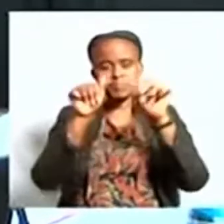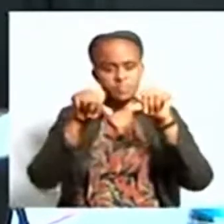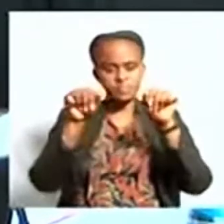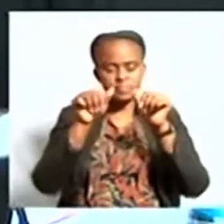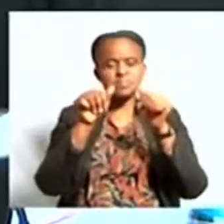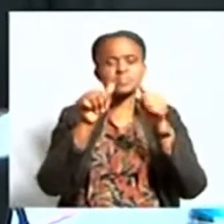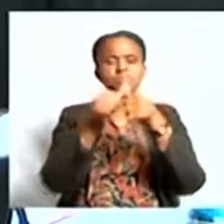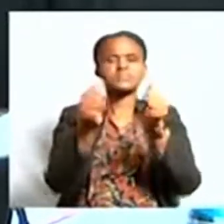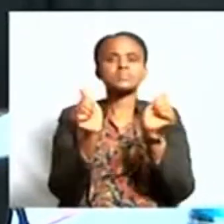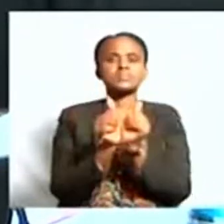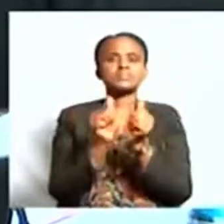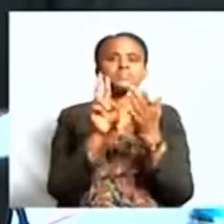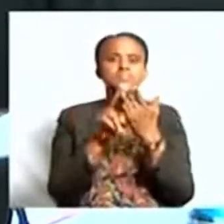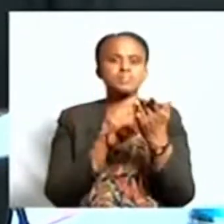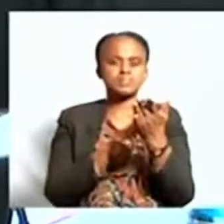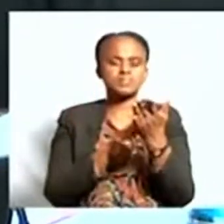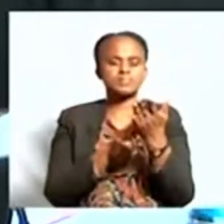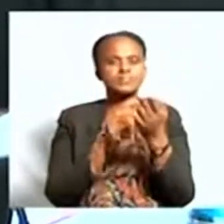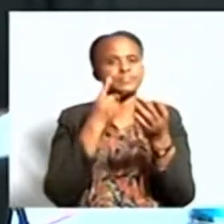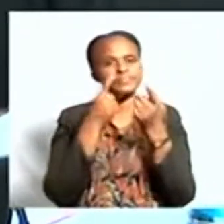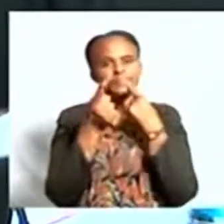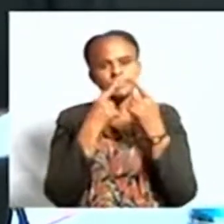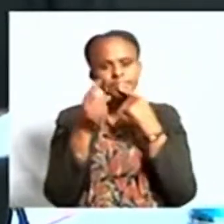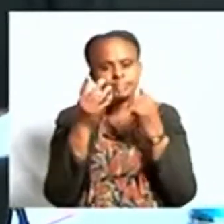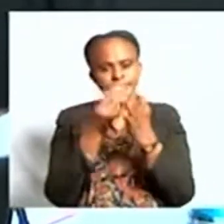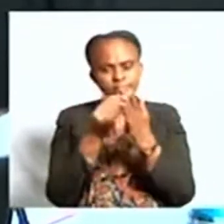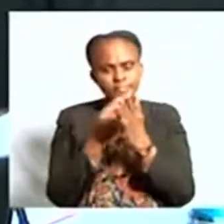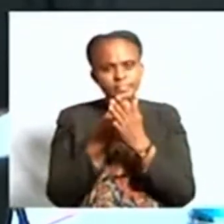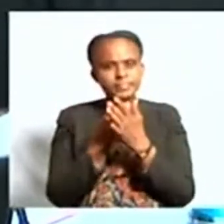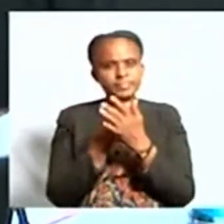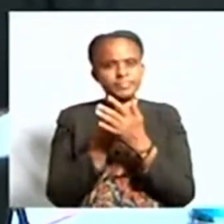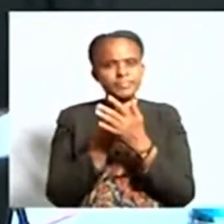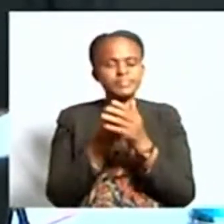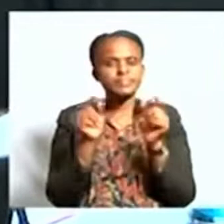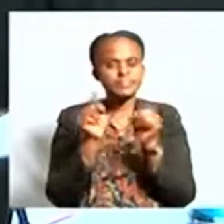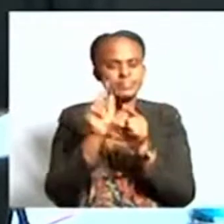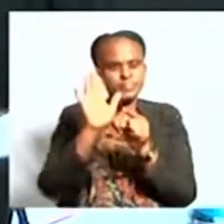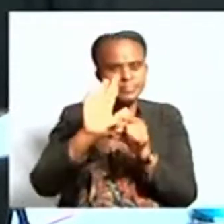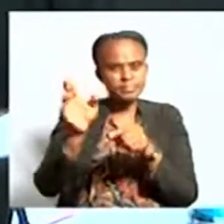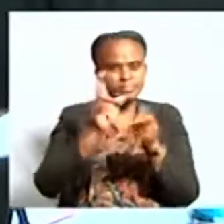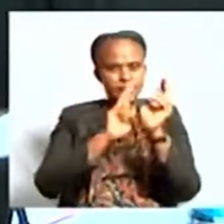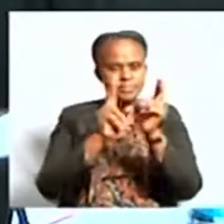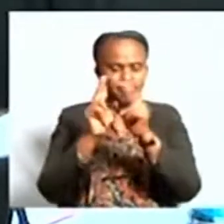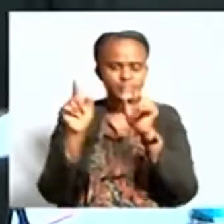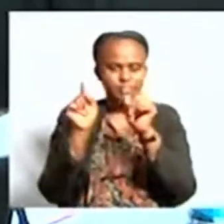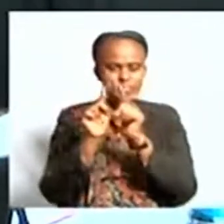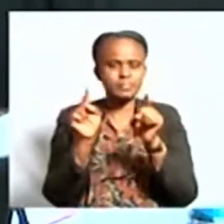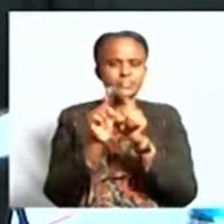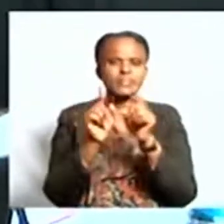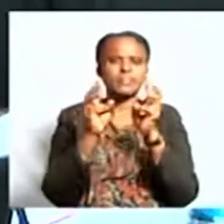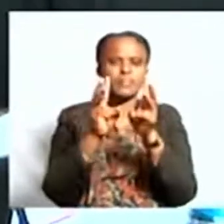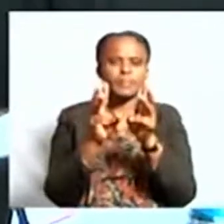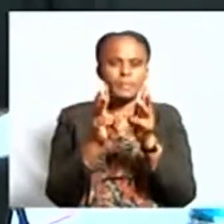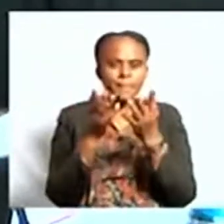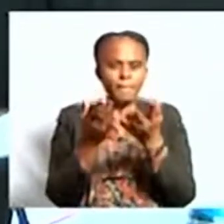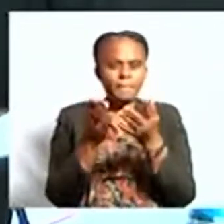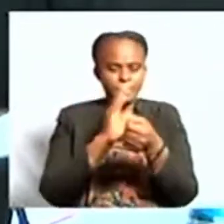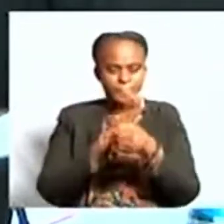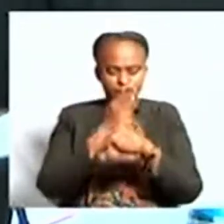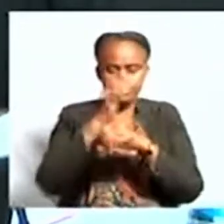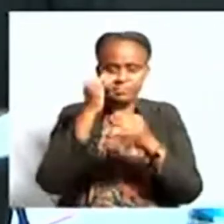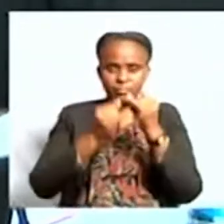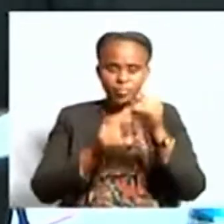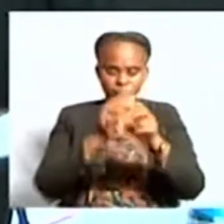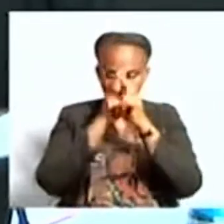report, mention the amount where applicable, and then your response to that effect. Then thereafter,